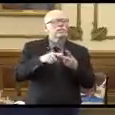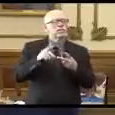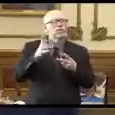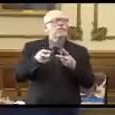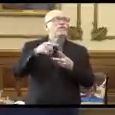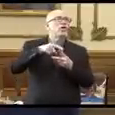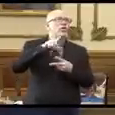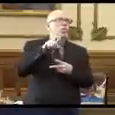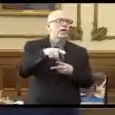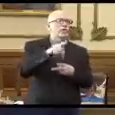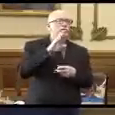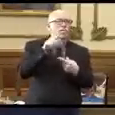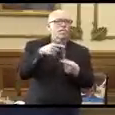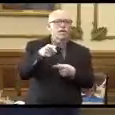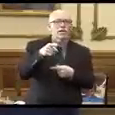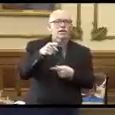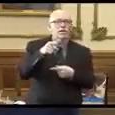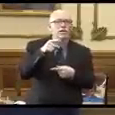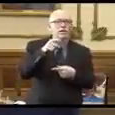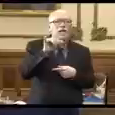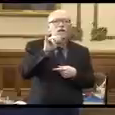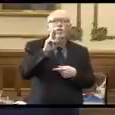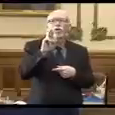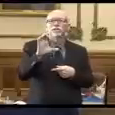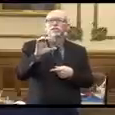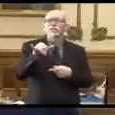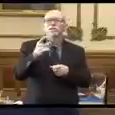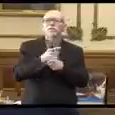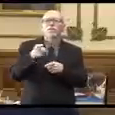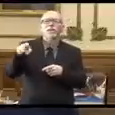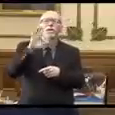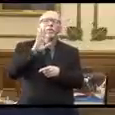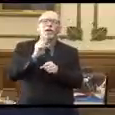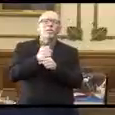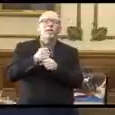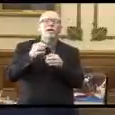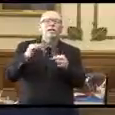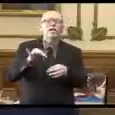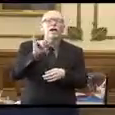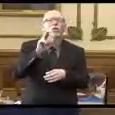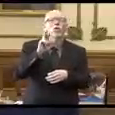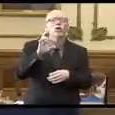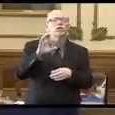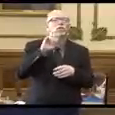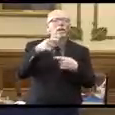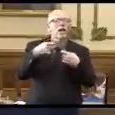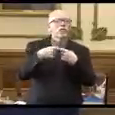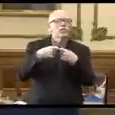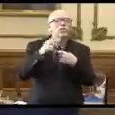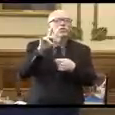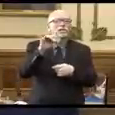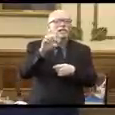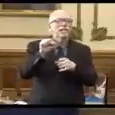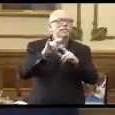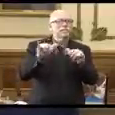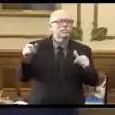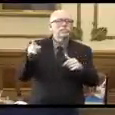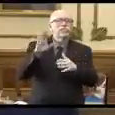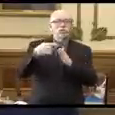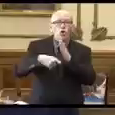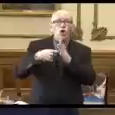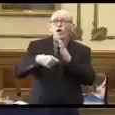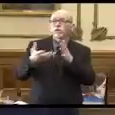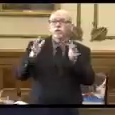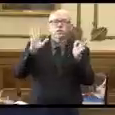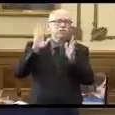first question was about the IURC. That's the proper place. They'll make the decision, the IURC, on those all those utility